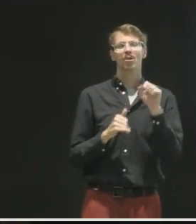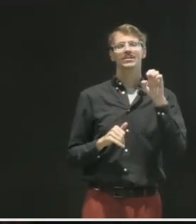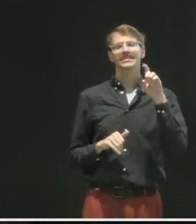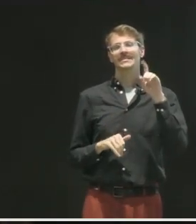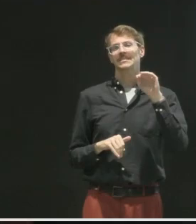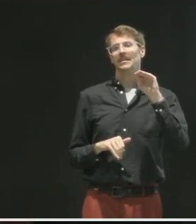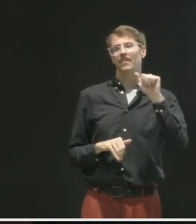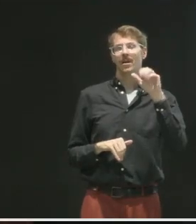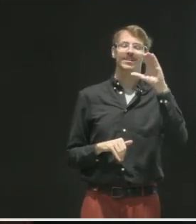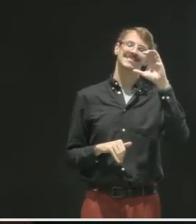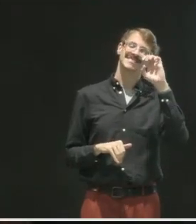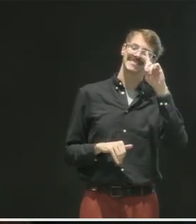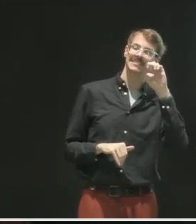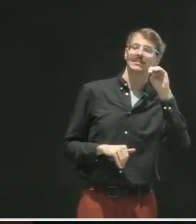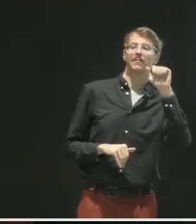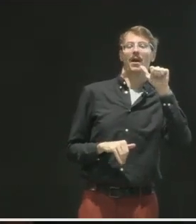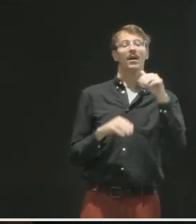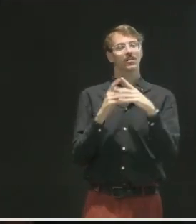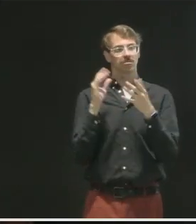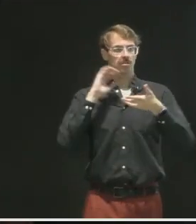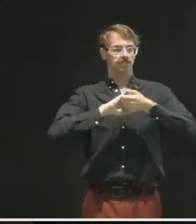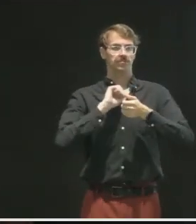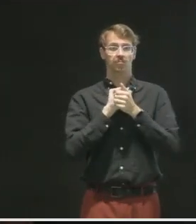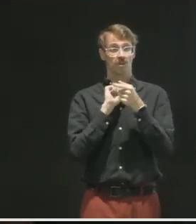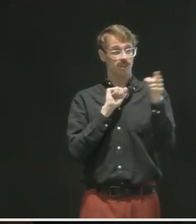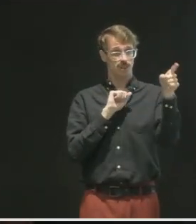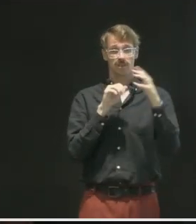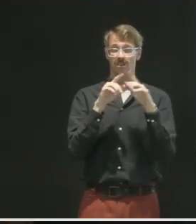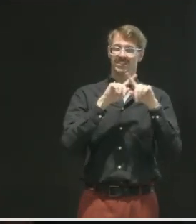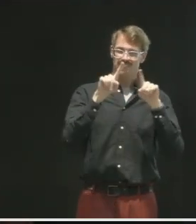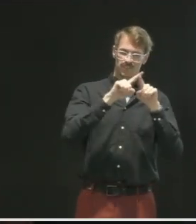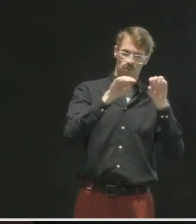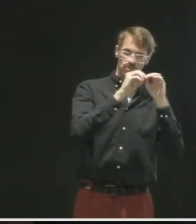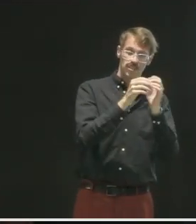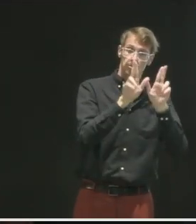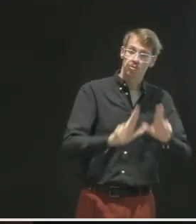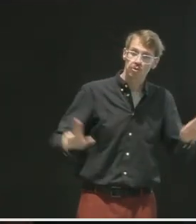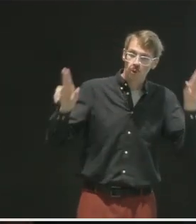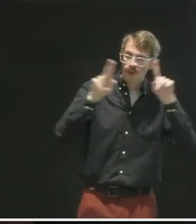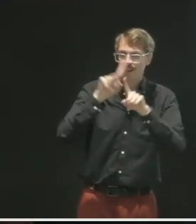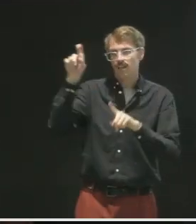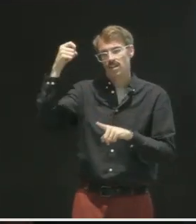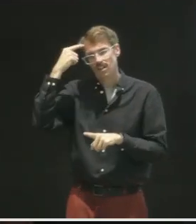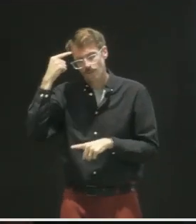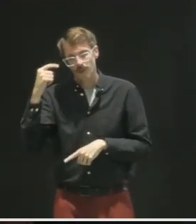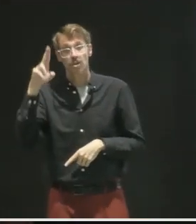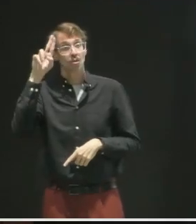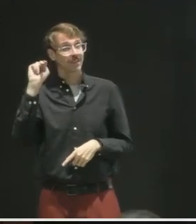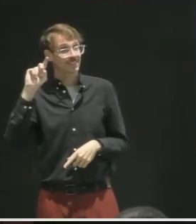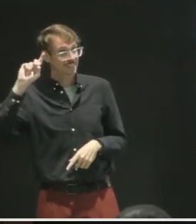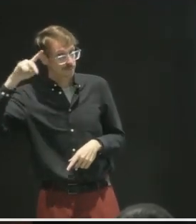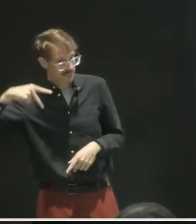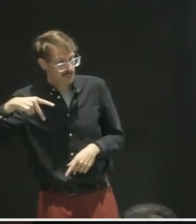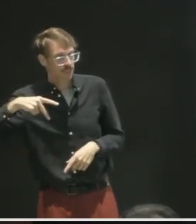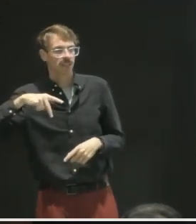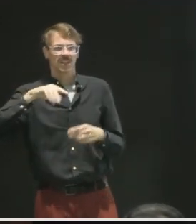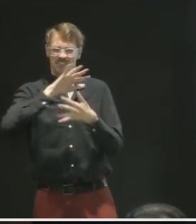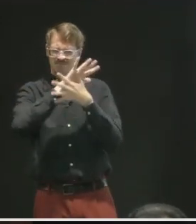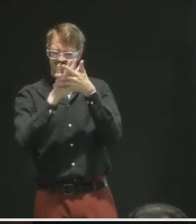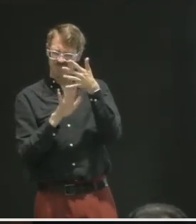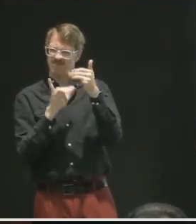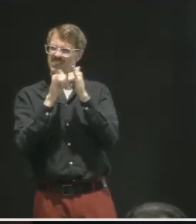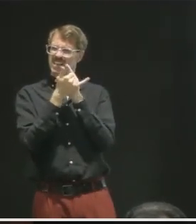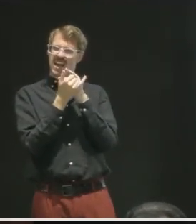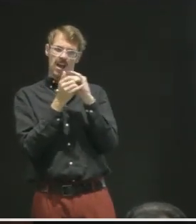various organizations, government, UNDP, or UN, UNDP in particular, to address GBV